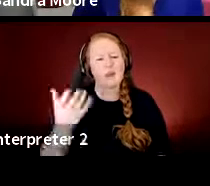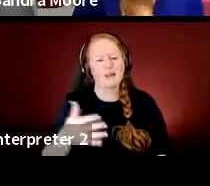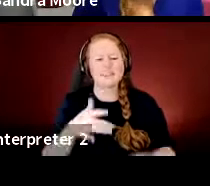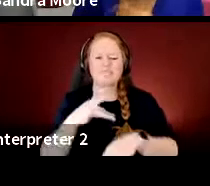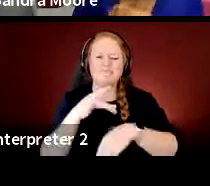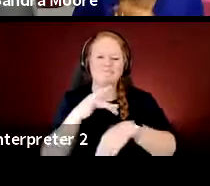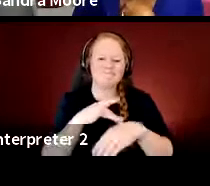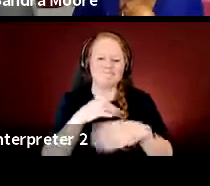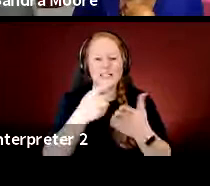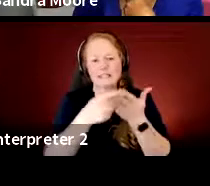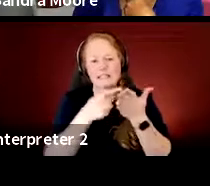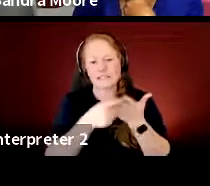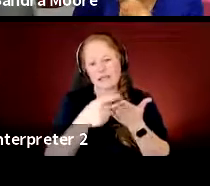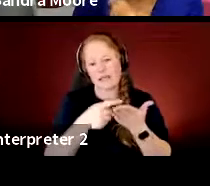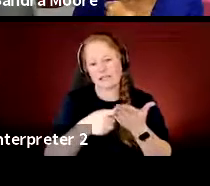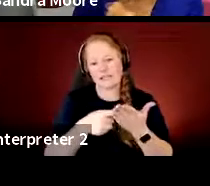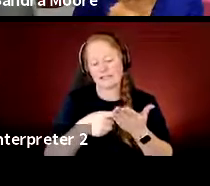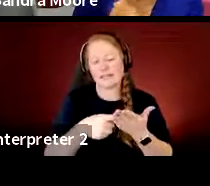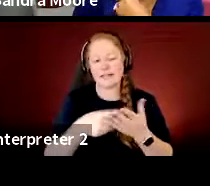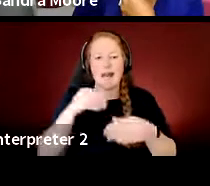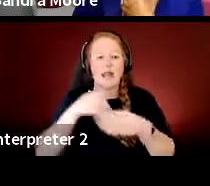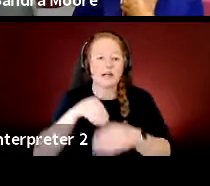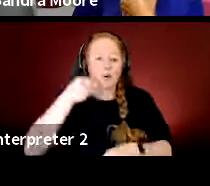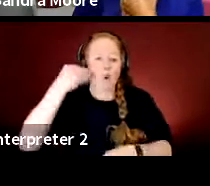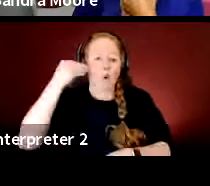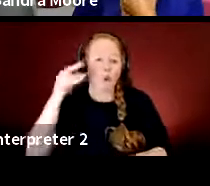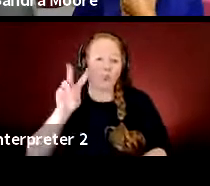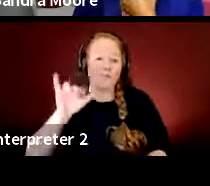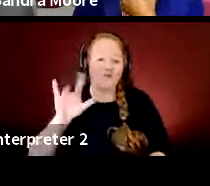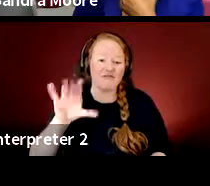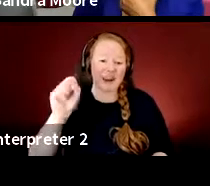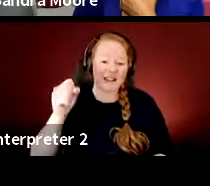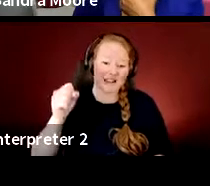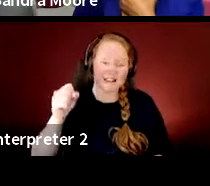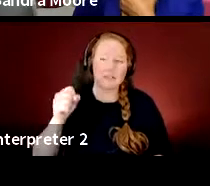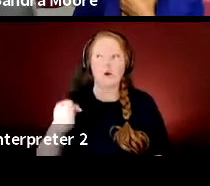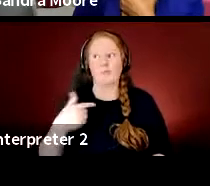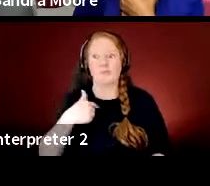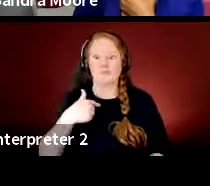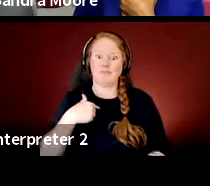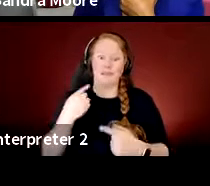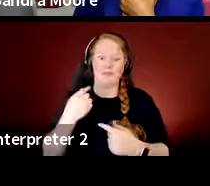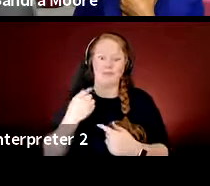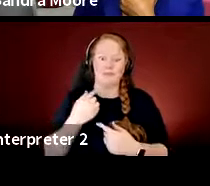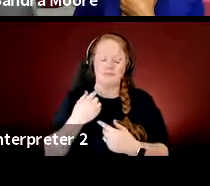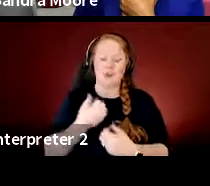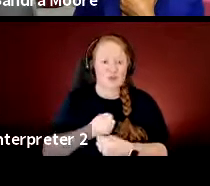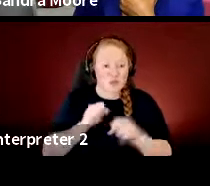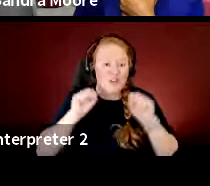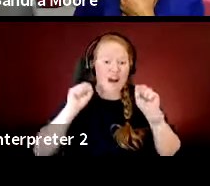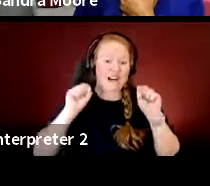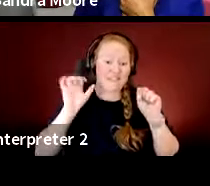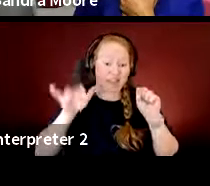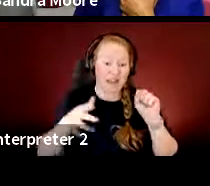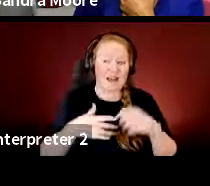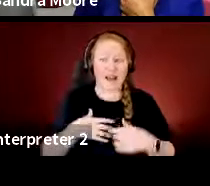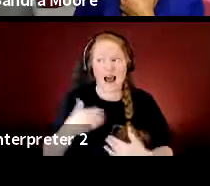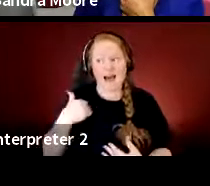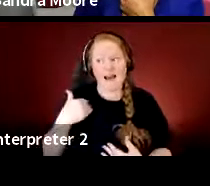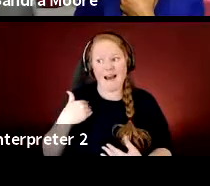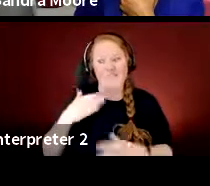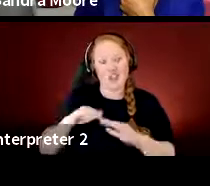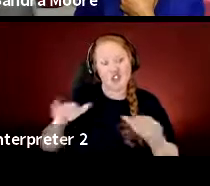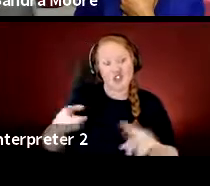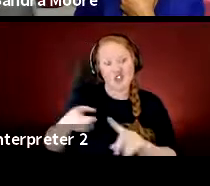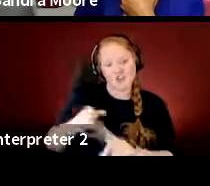violence. As a domestic violence survivor, I have grown children out of those relationships. And